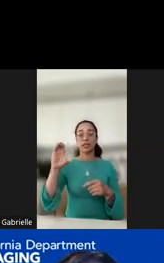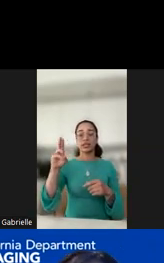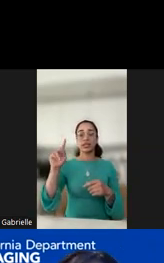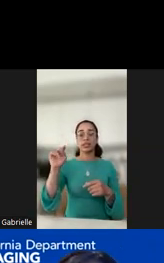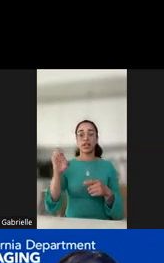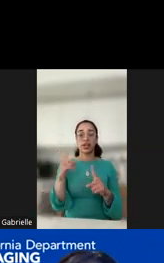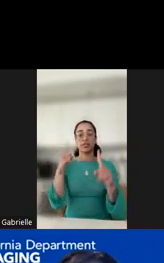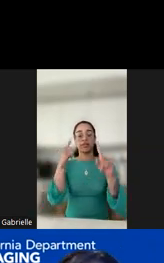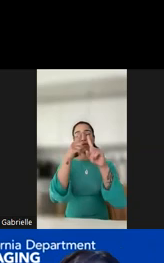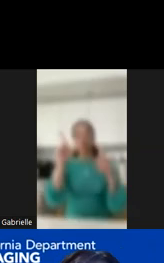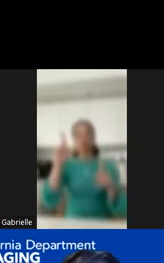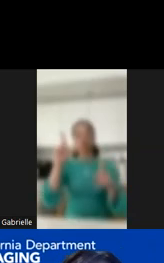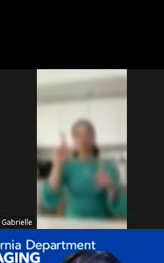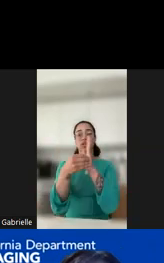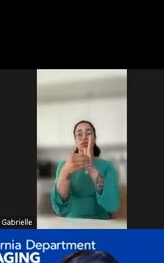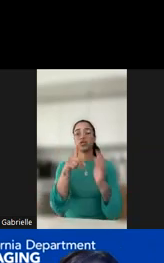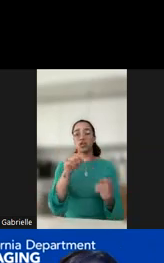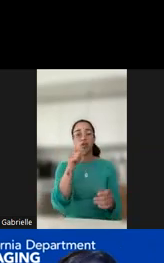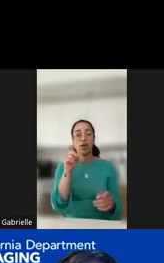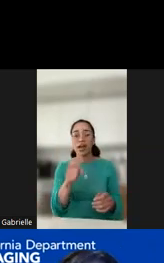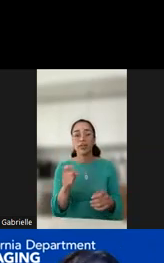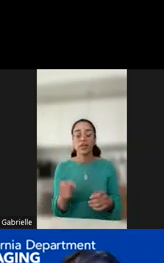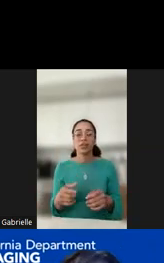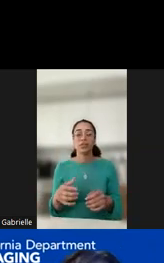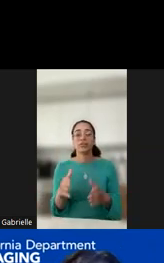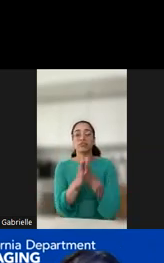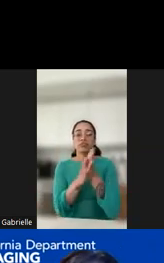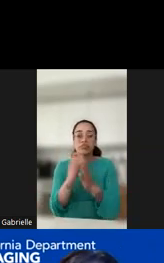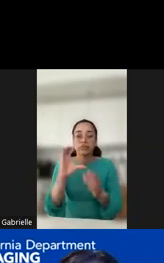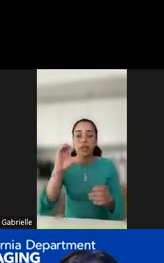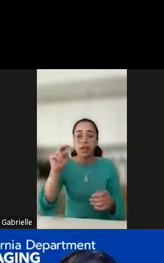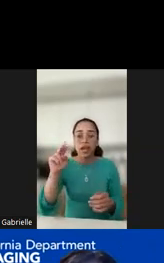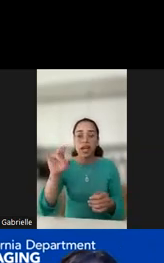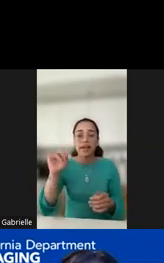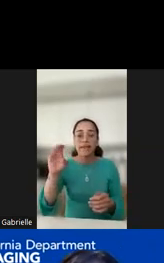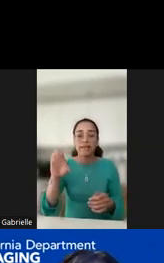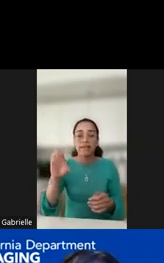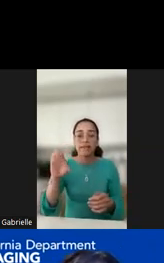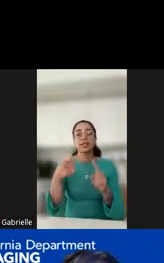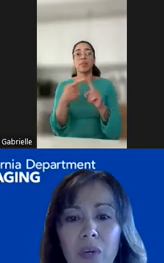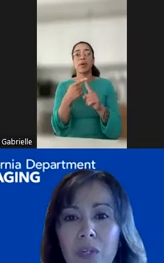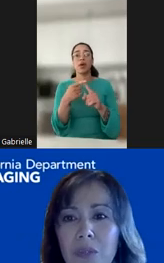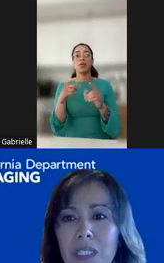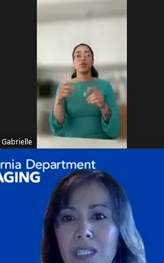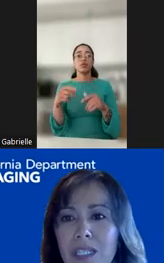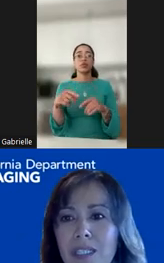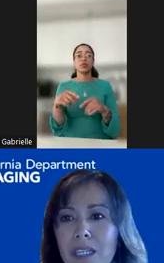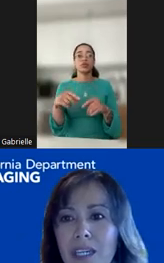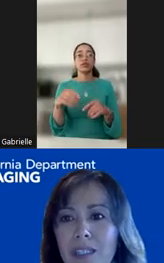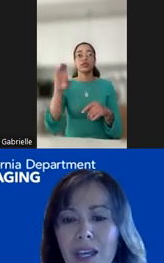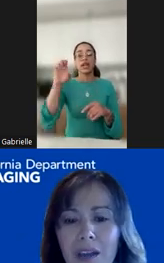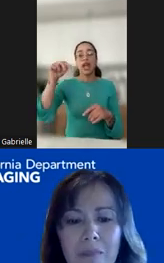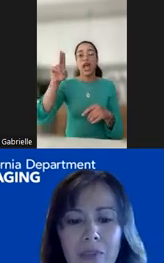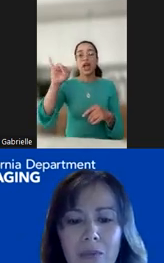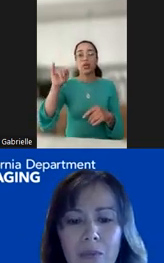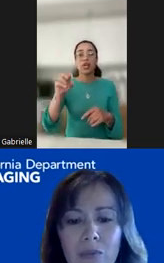convince about equity and disparities and inequities, and embedding that into the way we do business